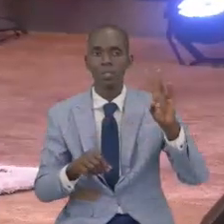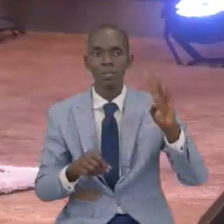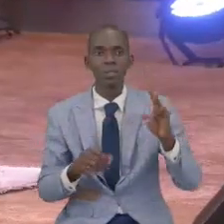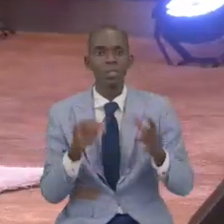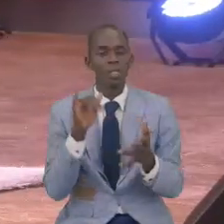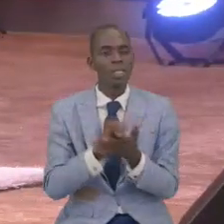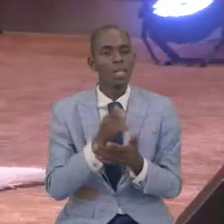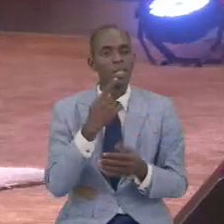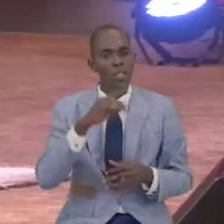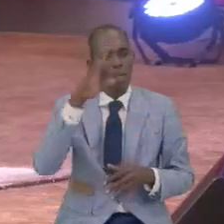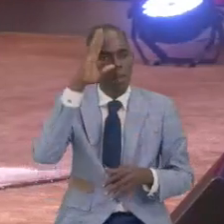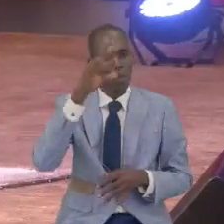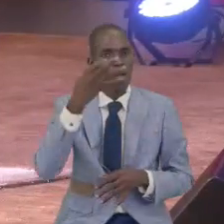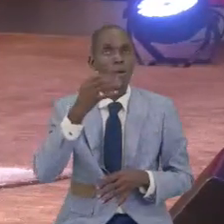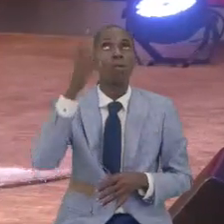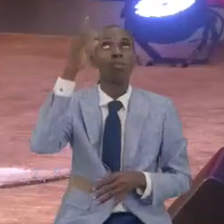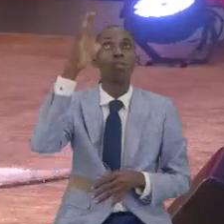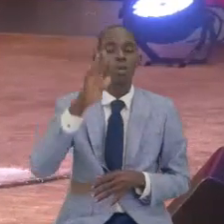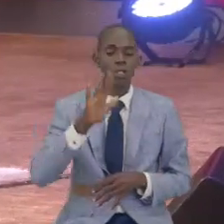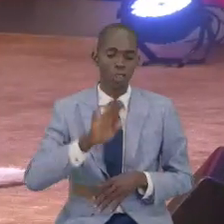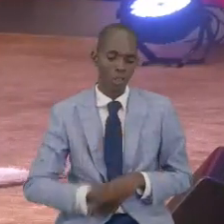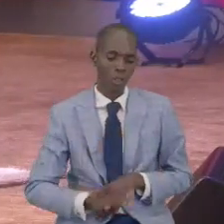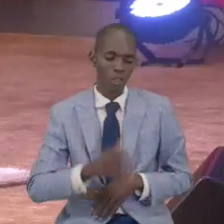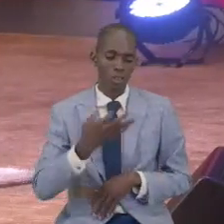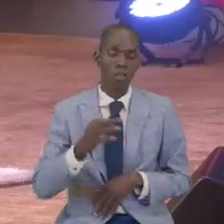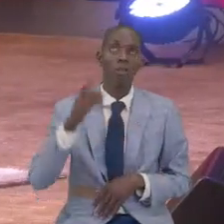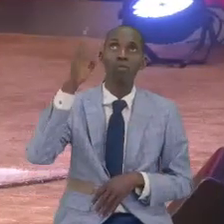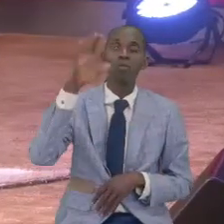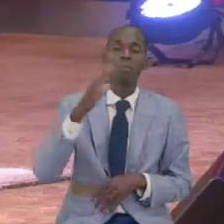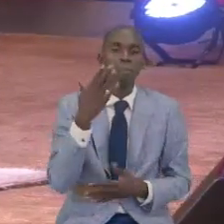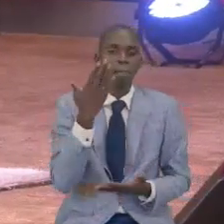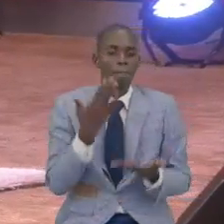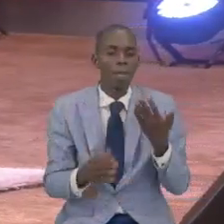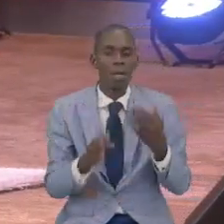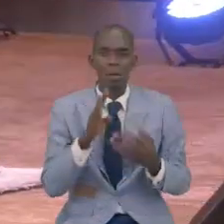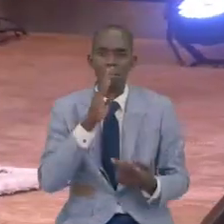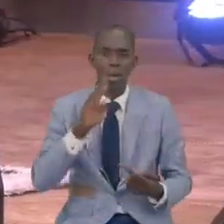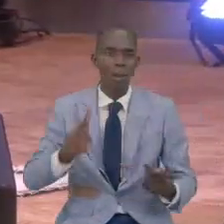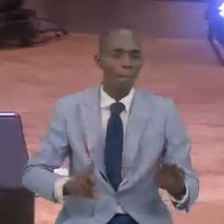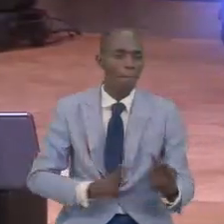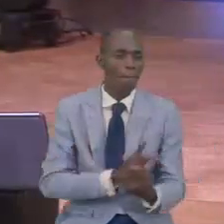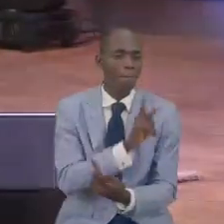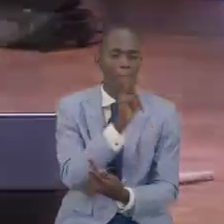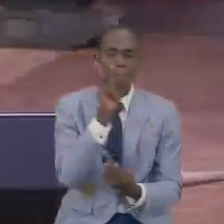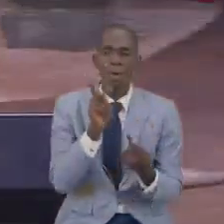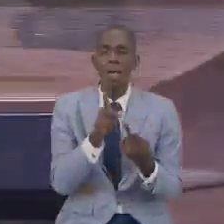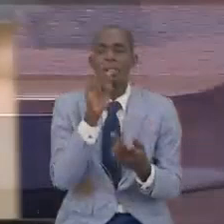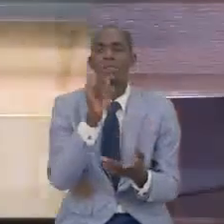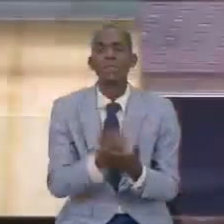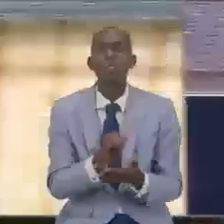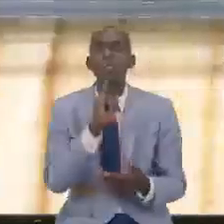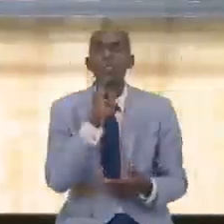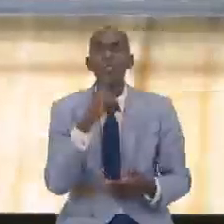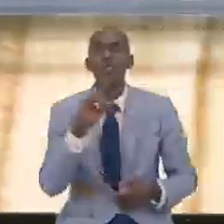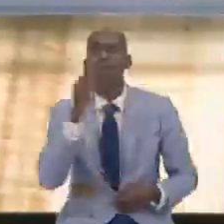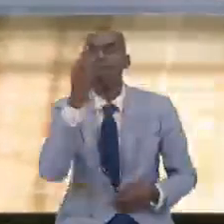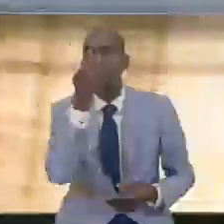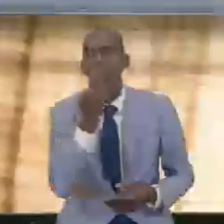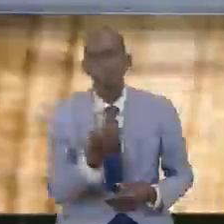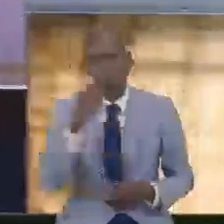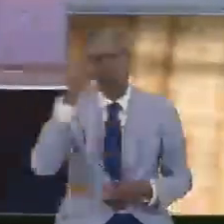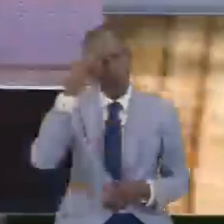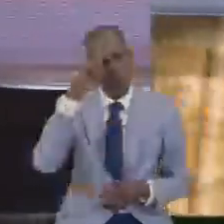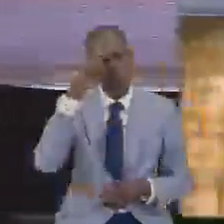the man of God, the child of God, may be perfect. That's the only wisdom, the wisdom of